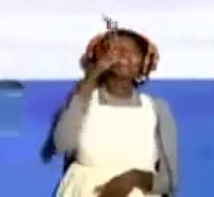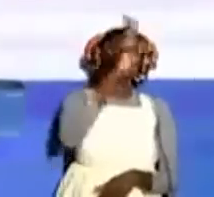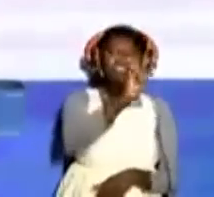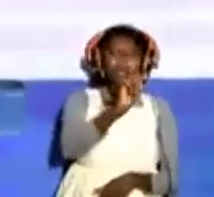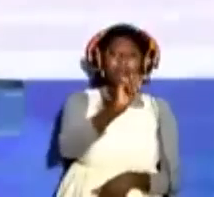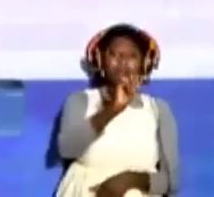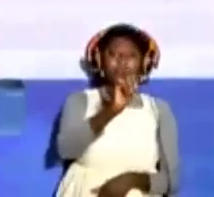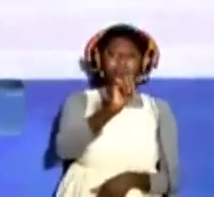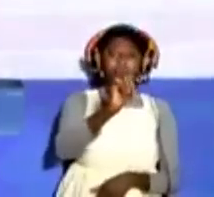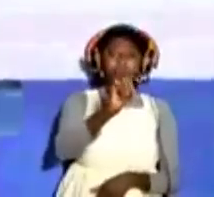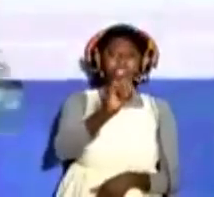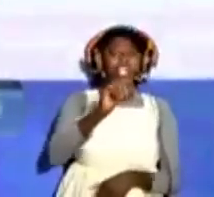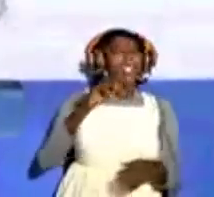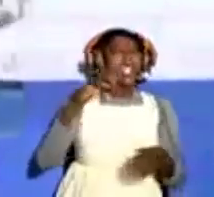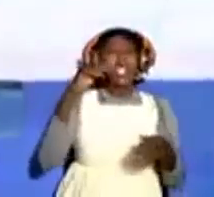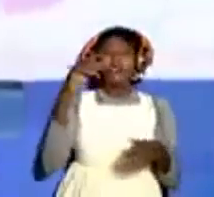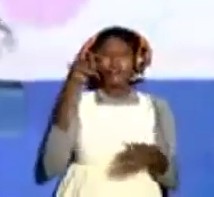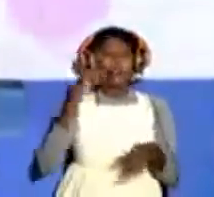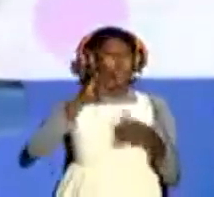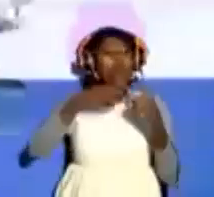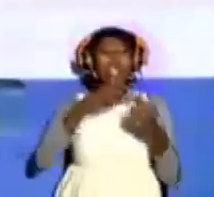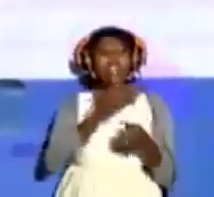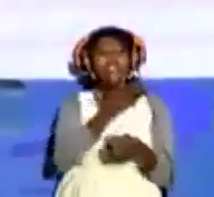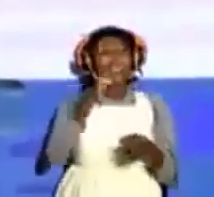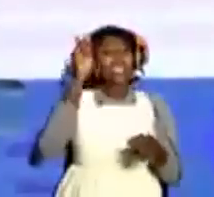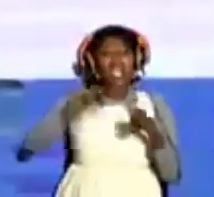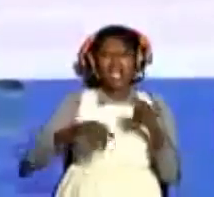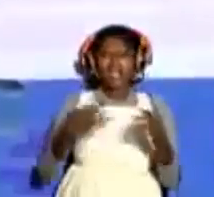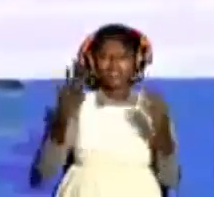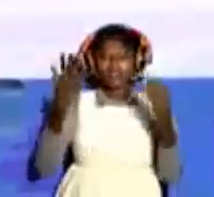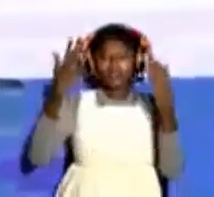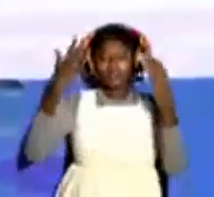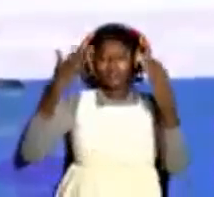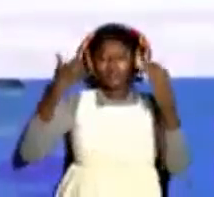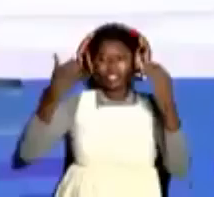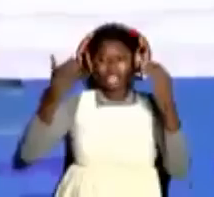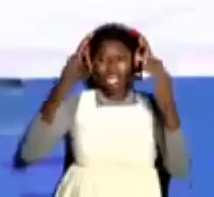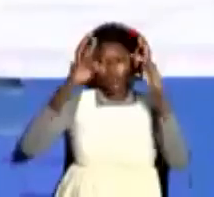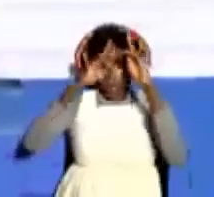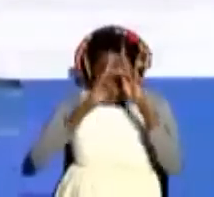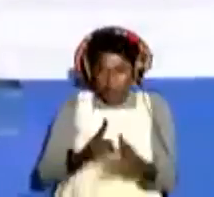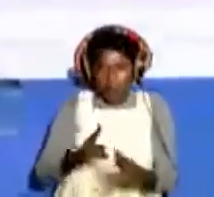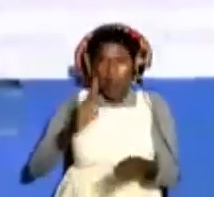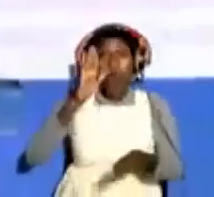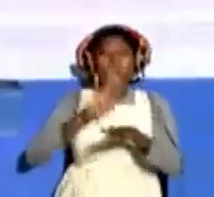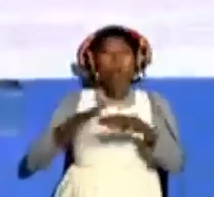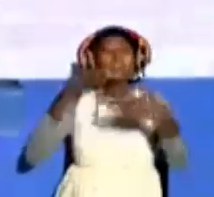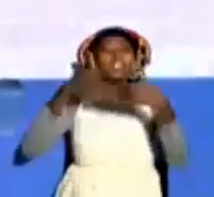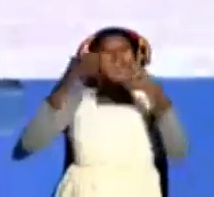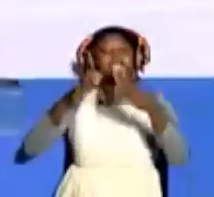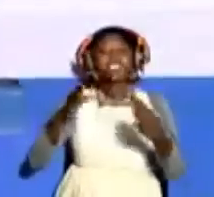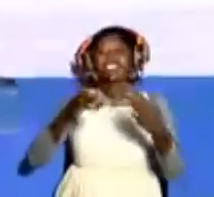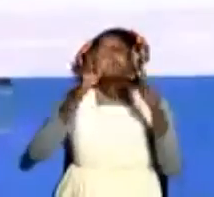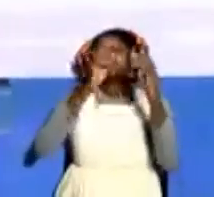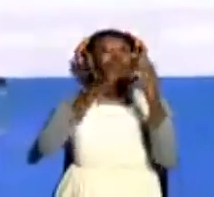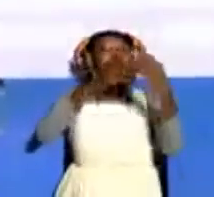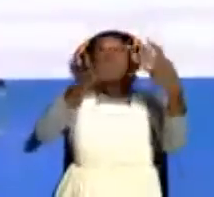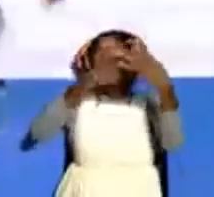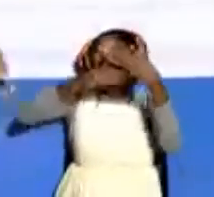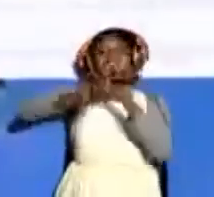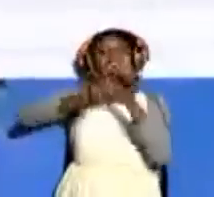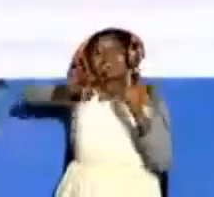them when they can no longer submit to leadership, they break away. They go and